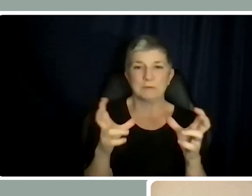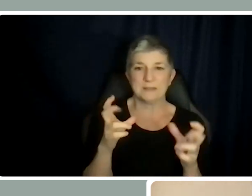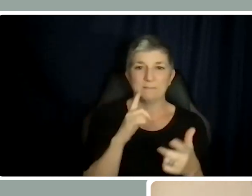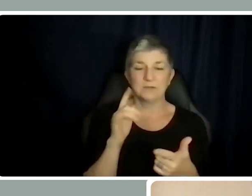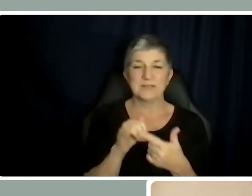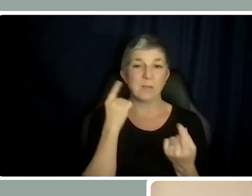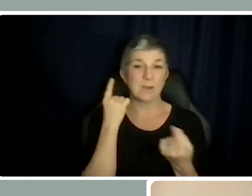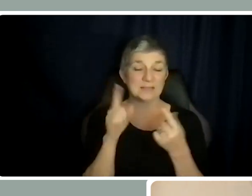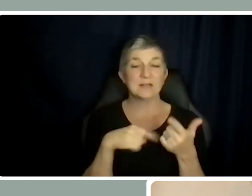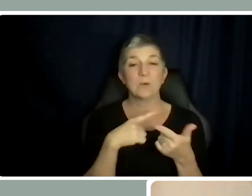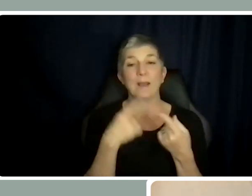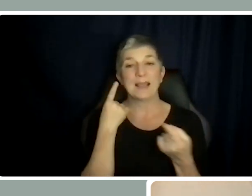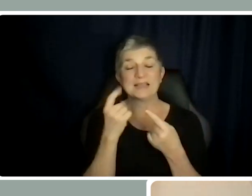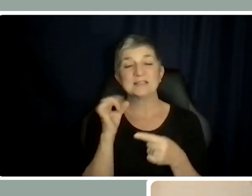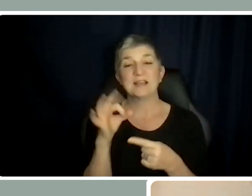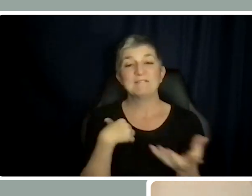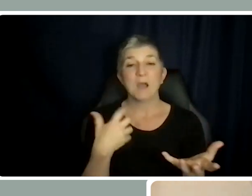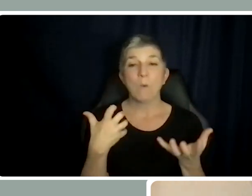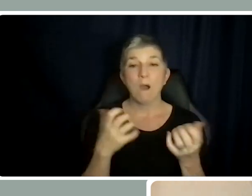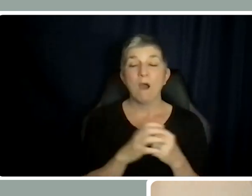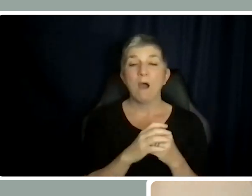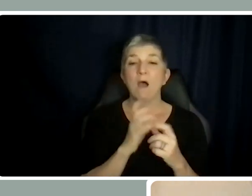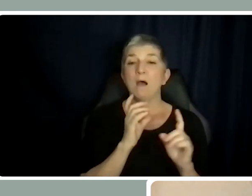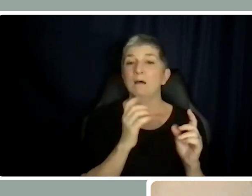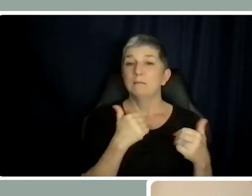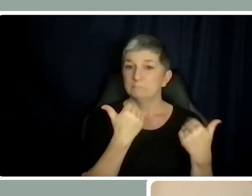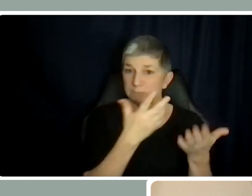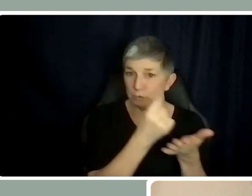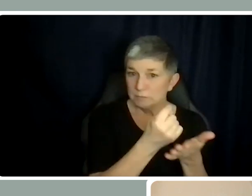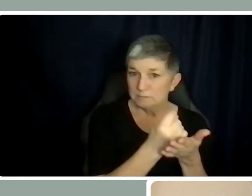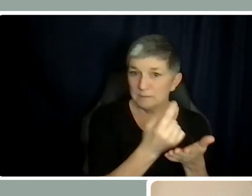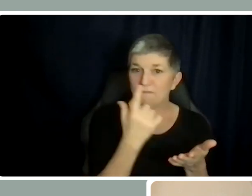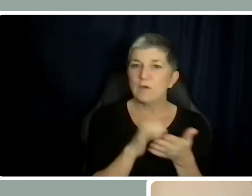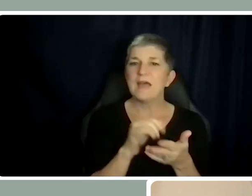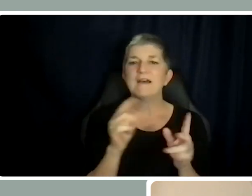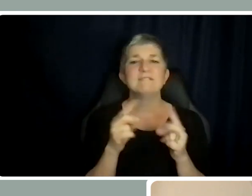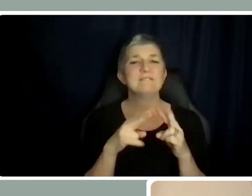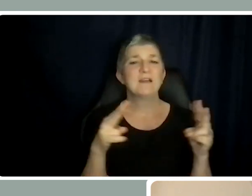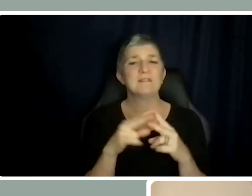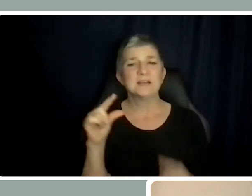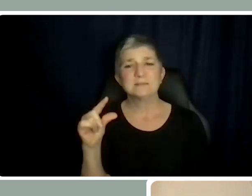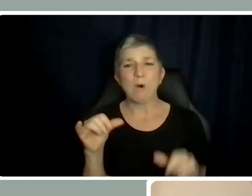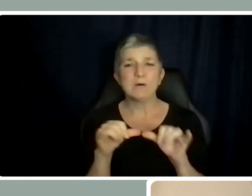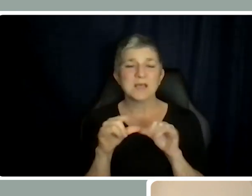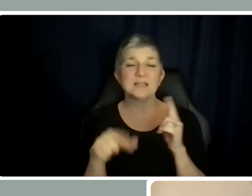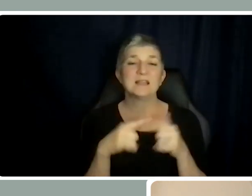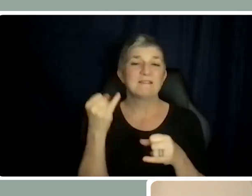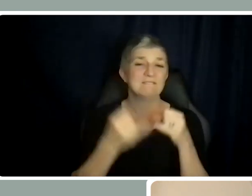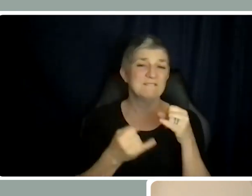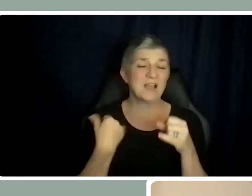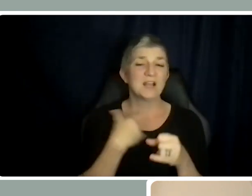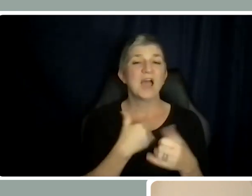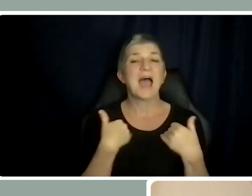I consider whether I want to give treatment in that super small size range. And then the final thing I'll say is we do